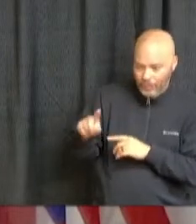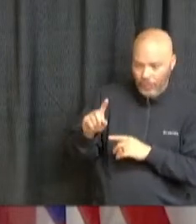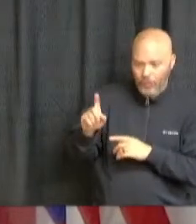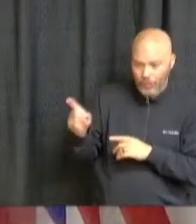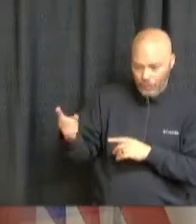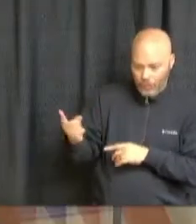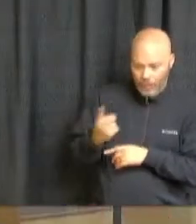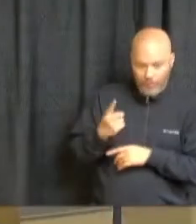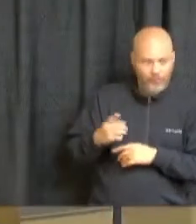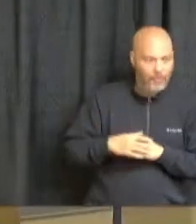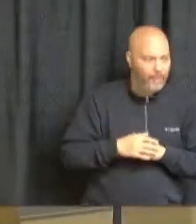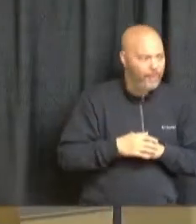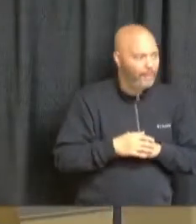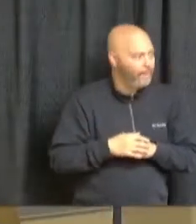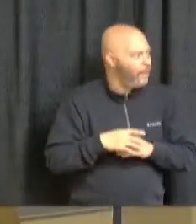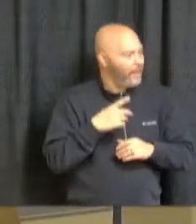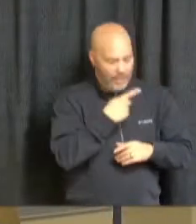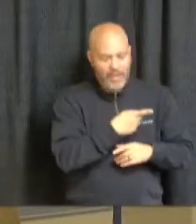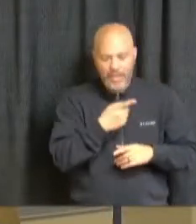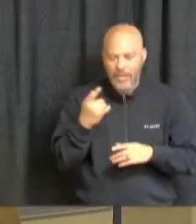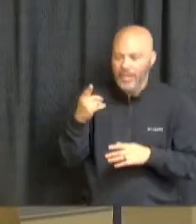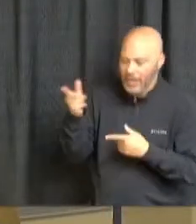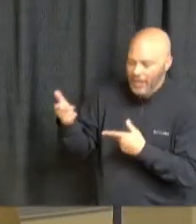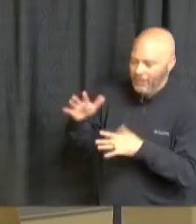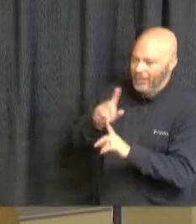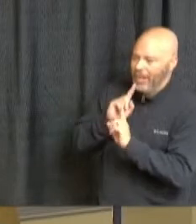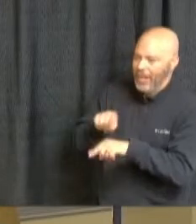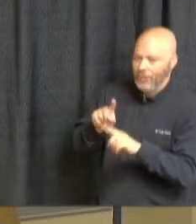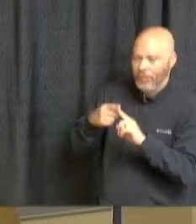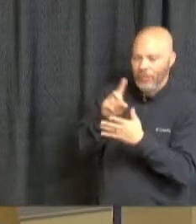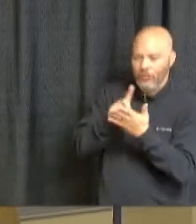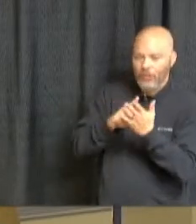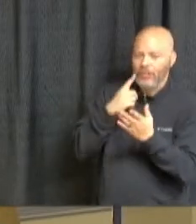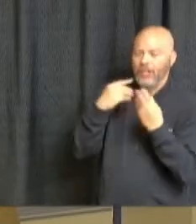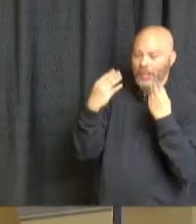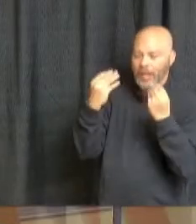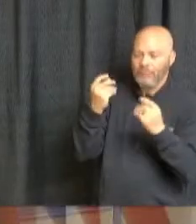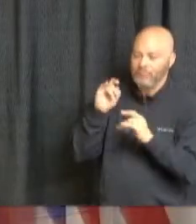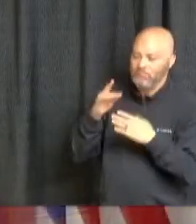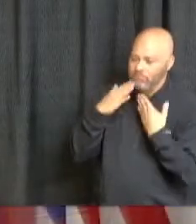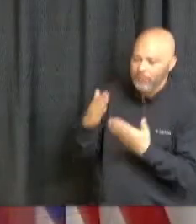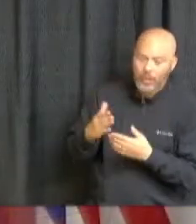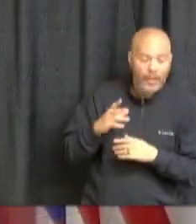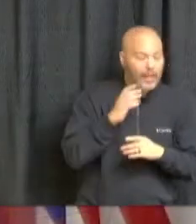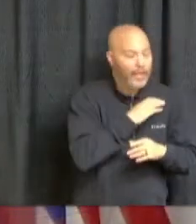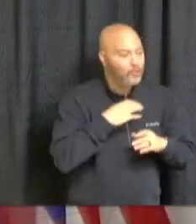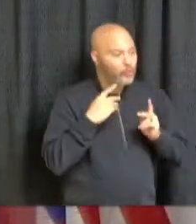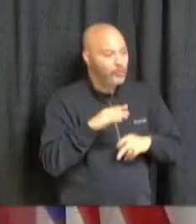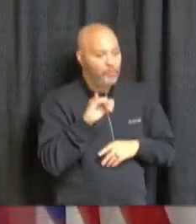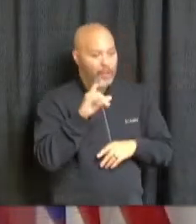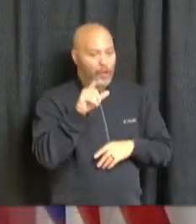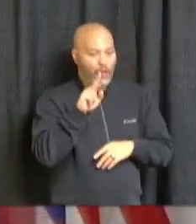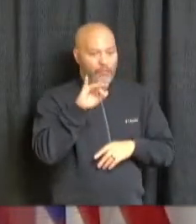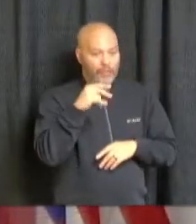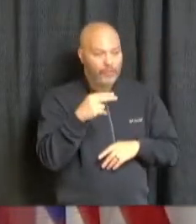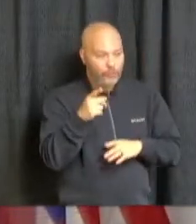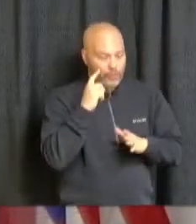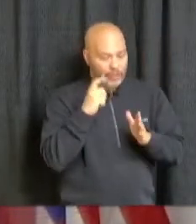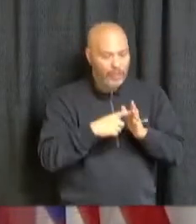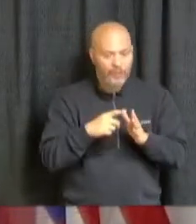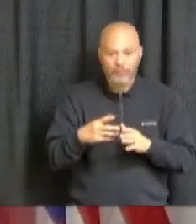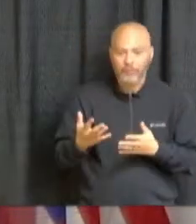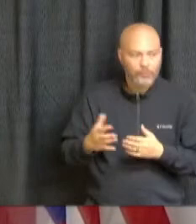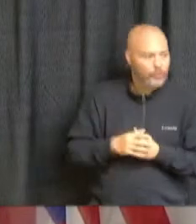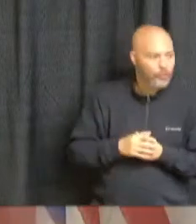Well, up here. You're he recognized. addressed it Okay. with the design of the traffic light. Thank you. Okay. Thank you. Councilperson McLaughlin, you're recognized. While you're